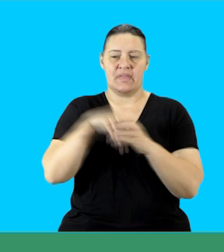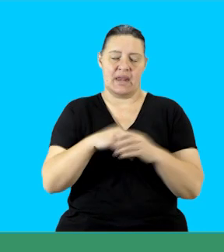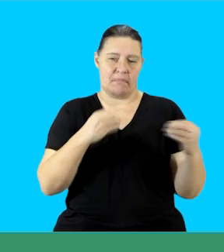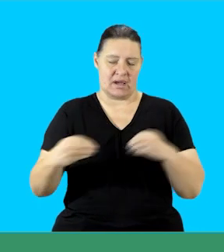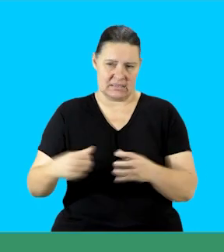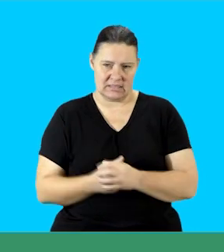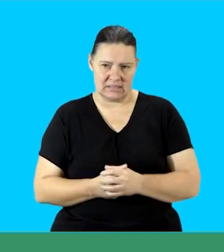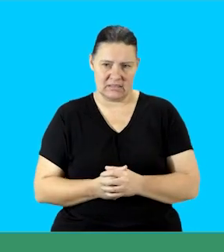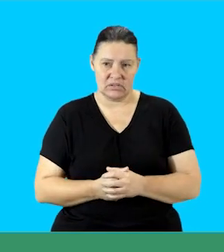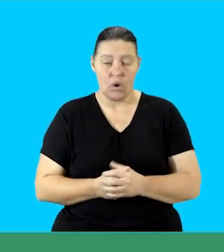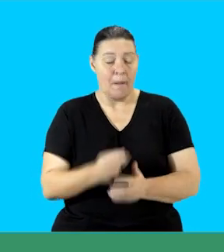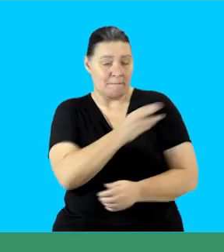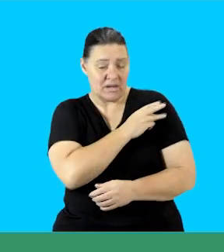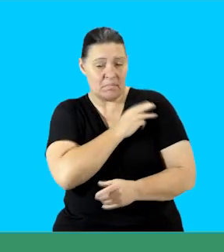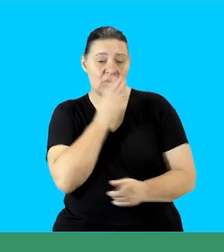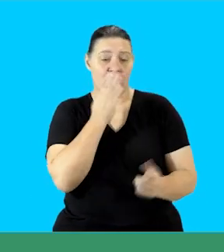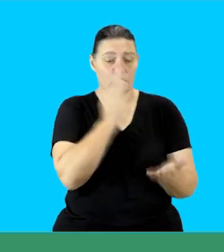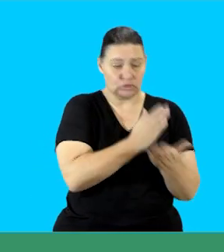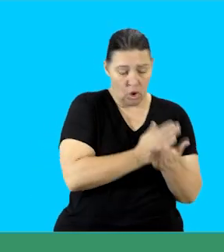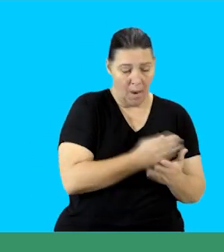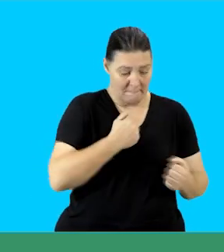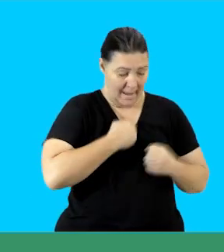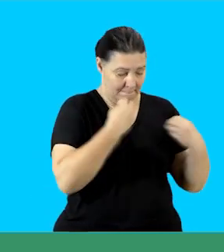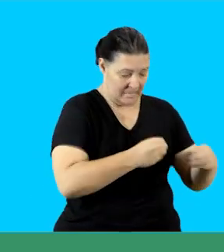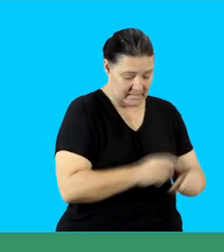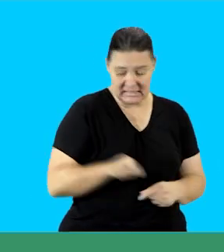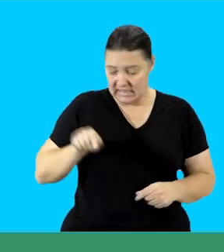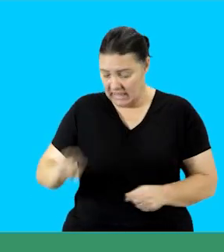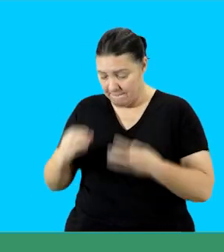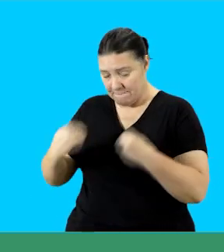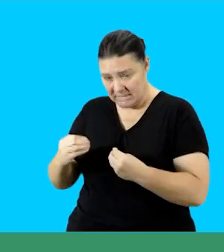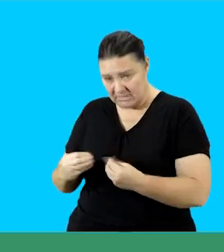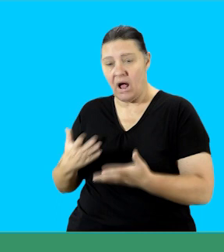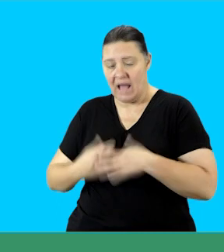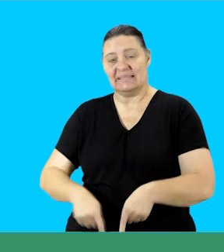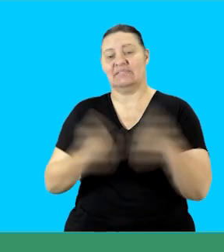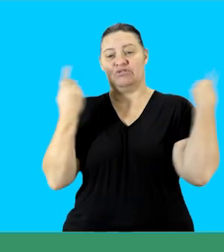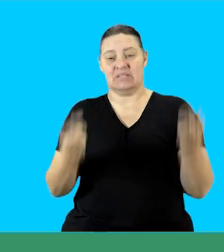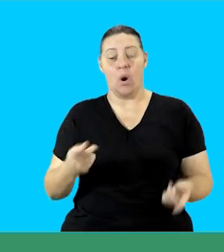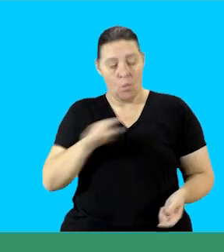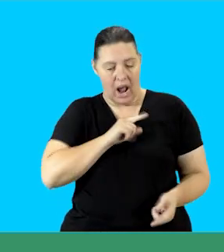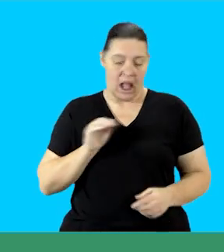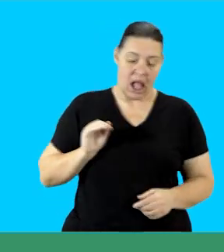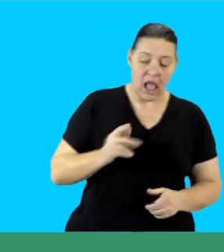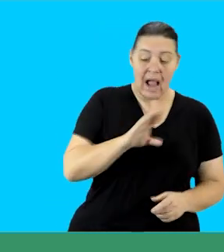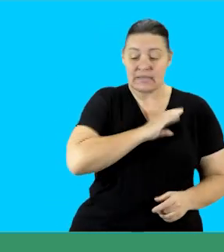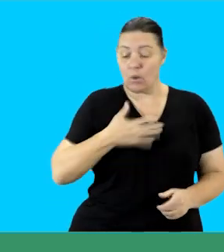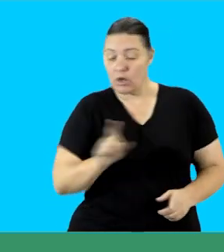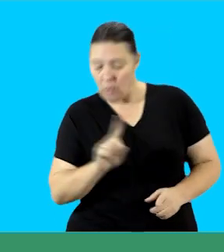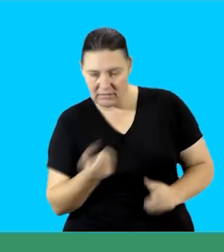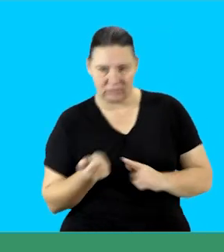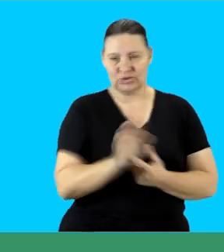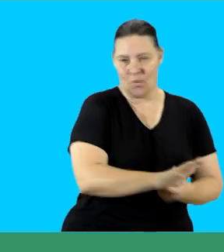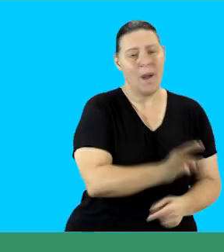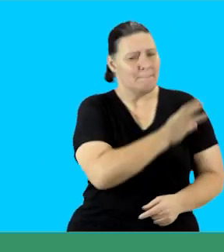that the business differentiates itself from the competitors by tapping into what the customer wants. So the management